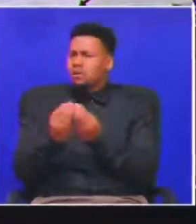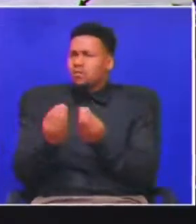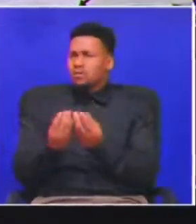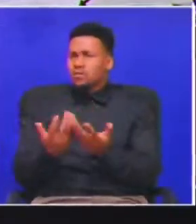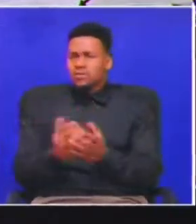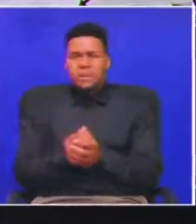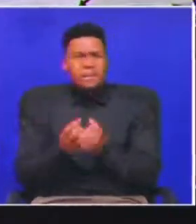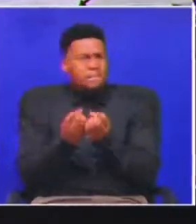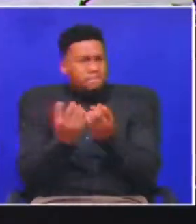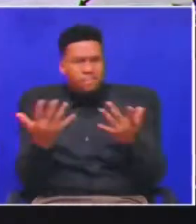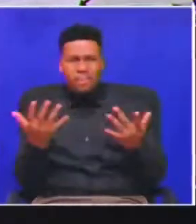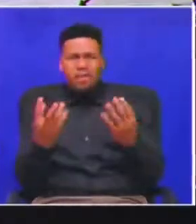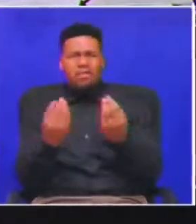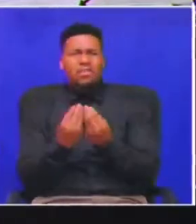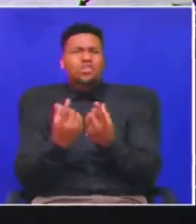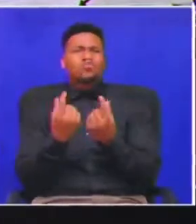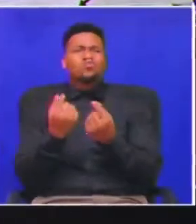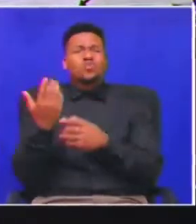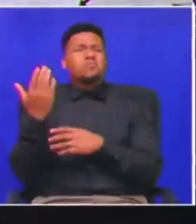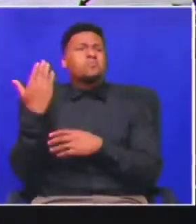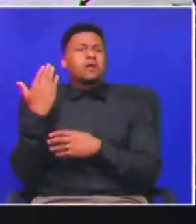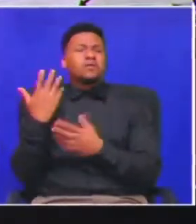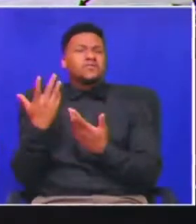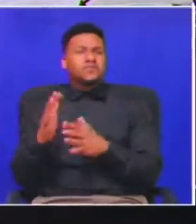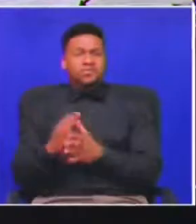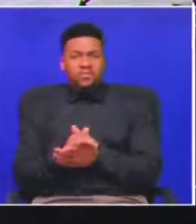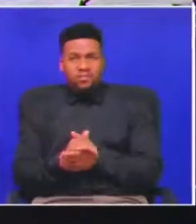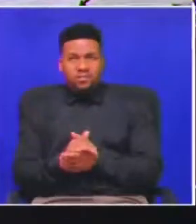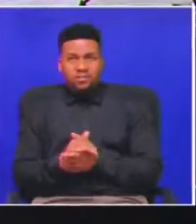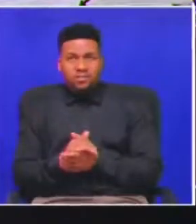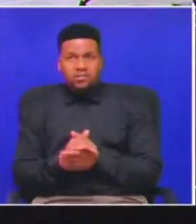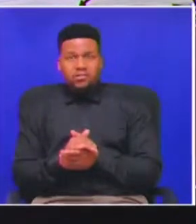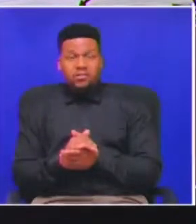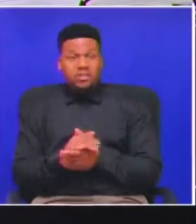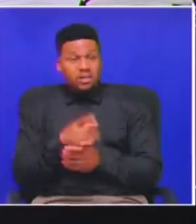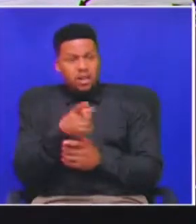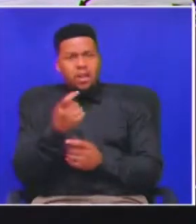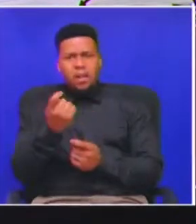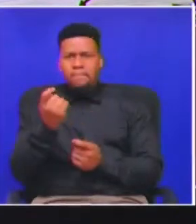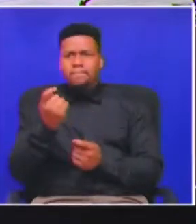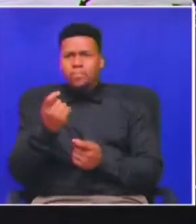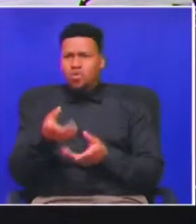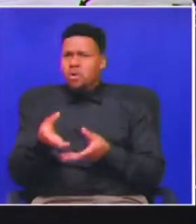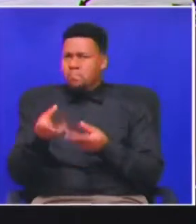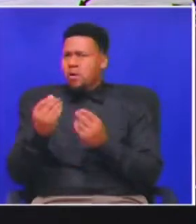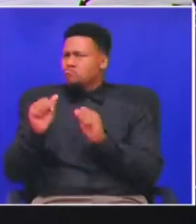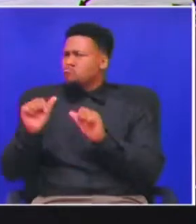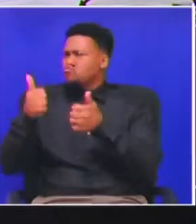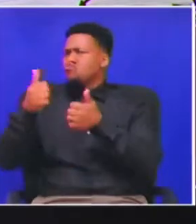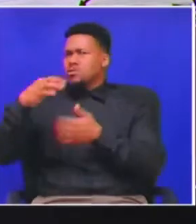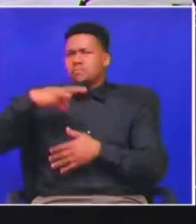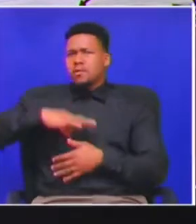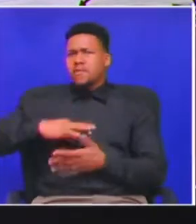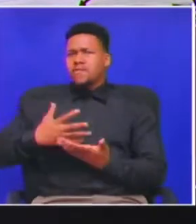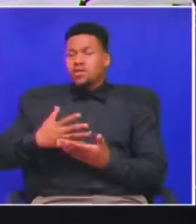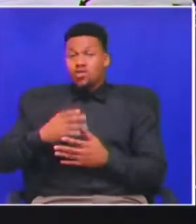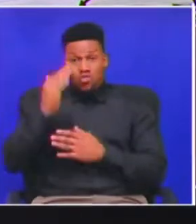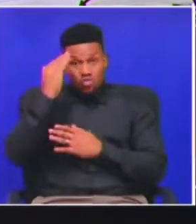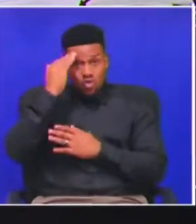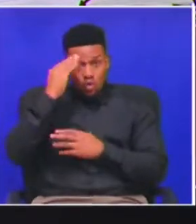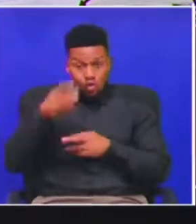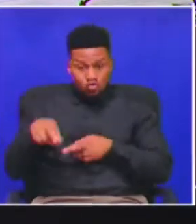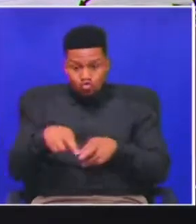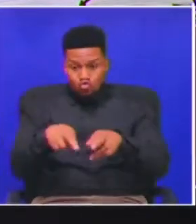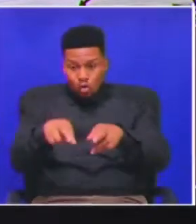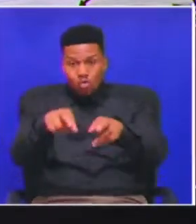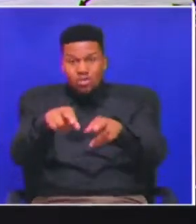past have actually paid us fairly good dividends. You know, we built the N3, the